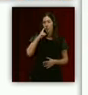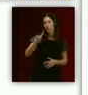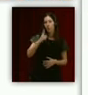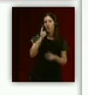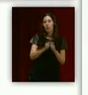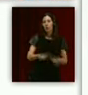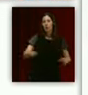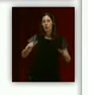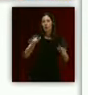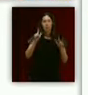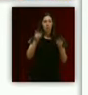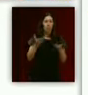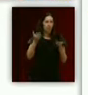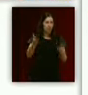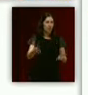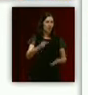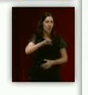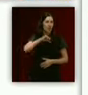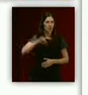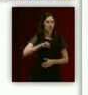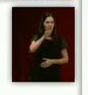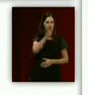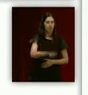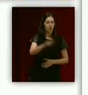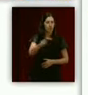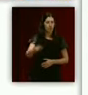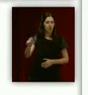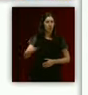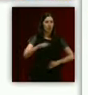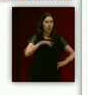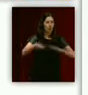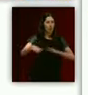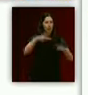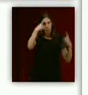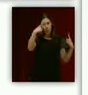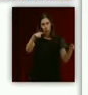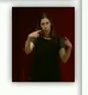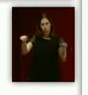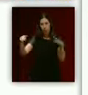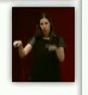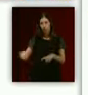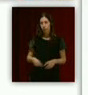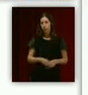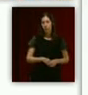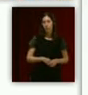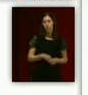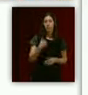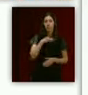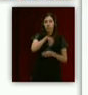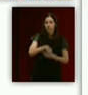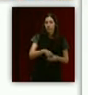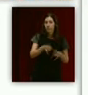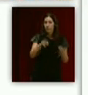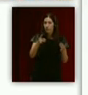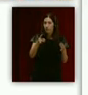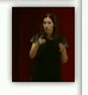users. But most importantly, the platform allows users to